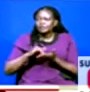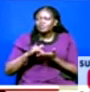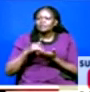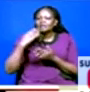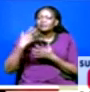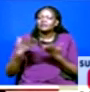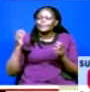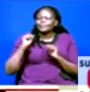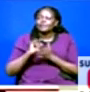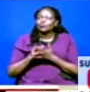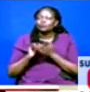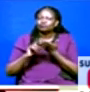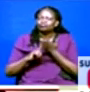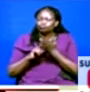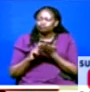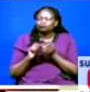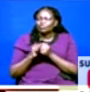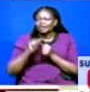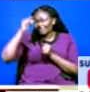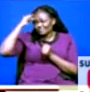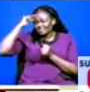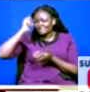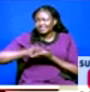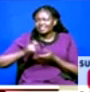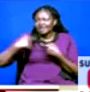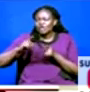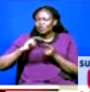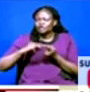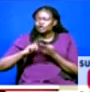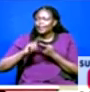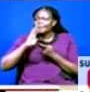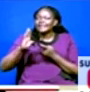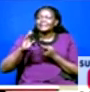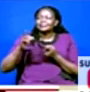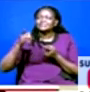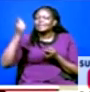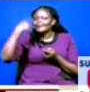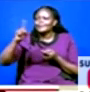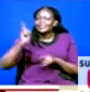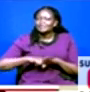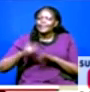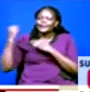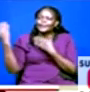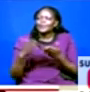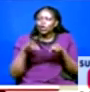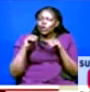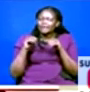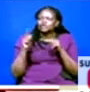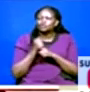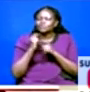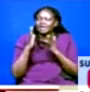we want to discuss with the government that they allow us to be certified when we bring quality